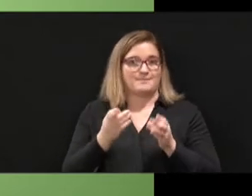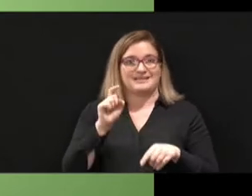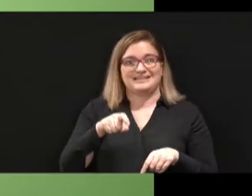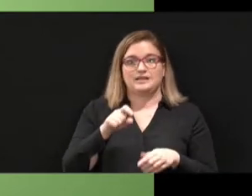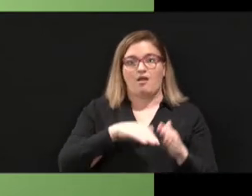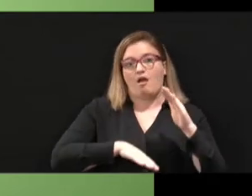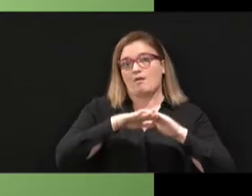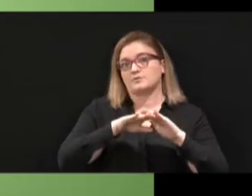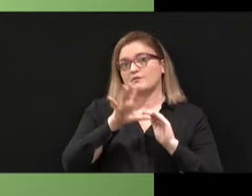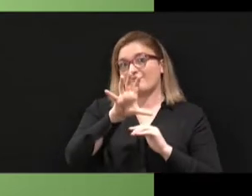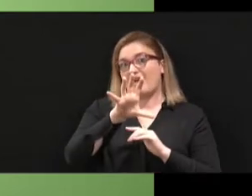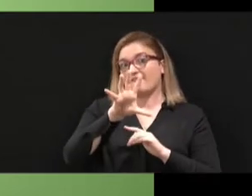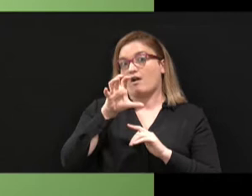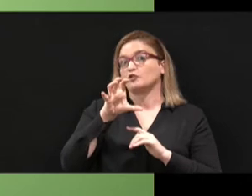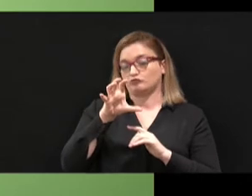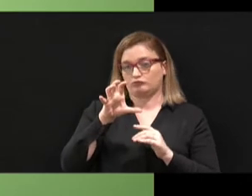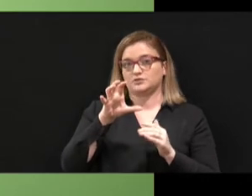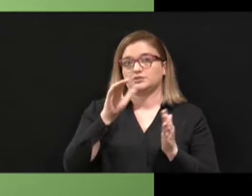repetitions.